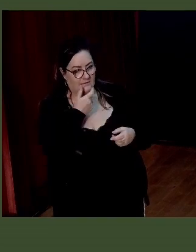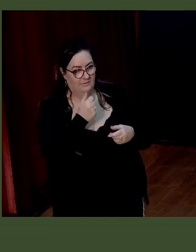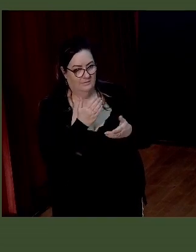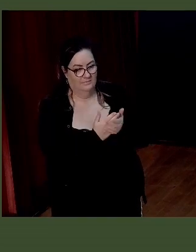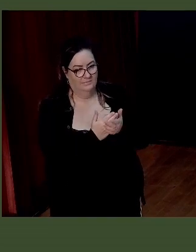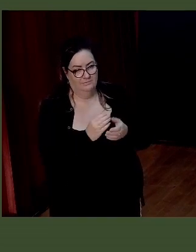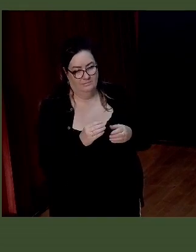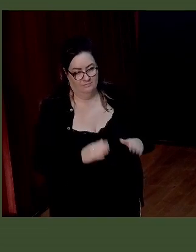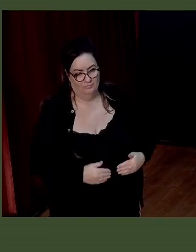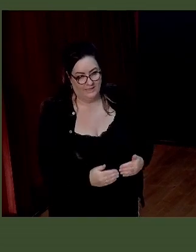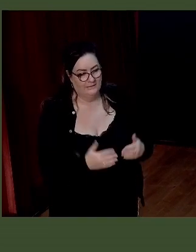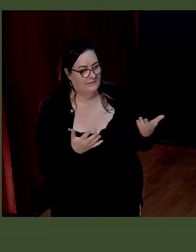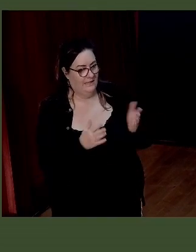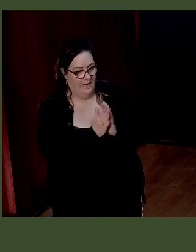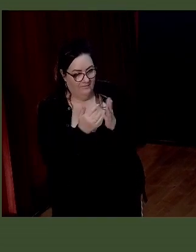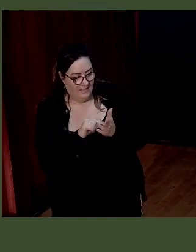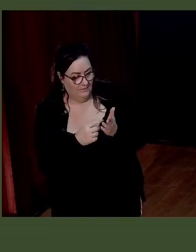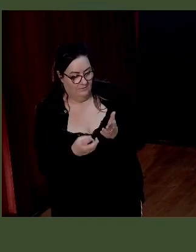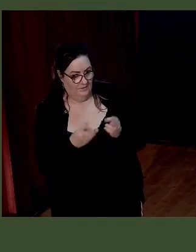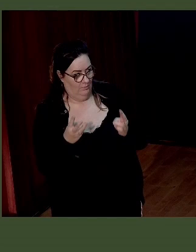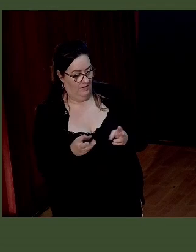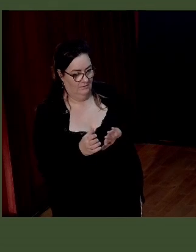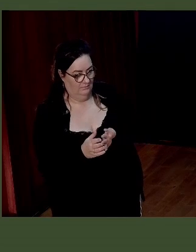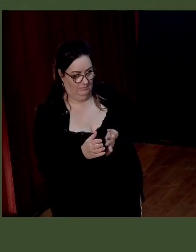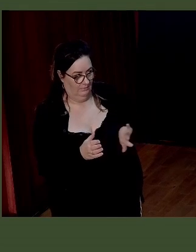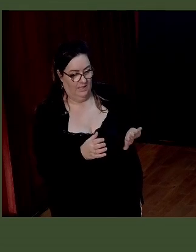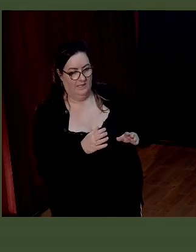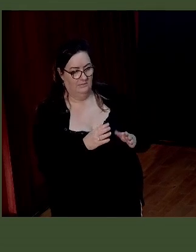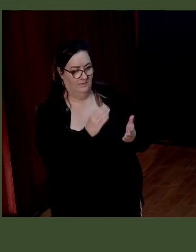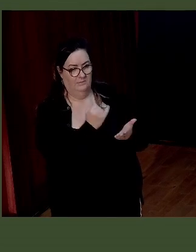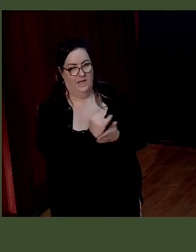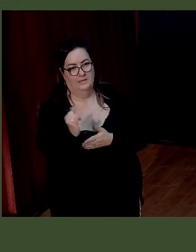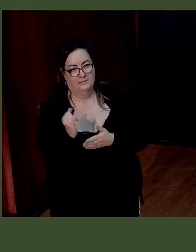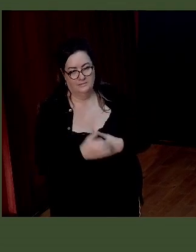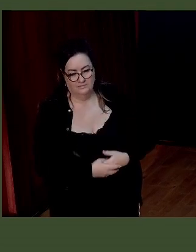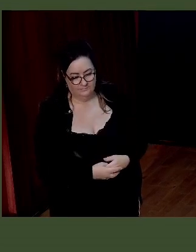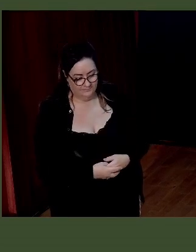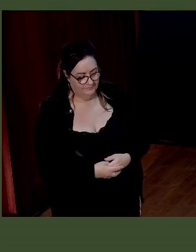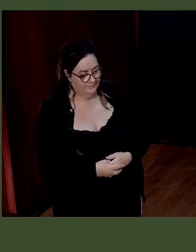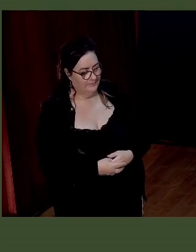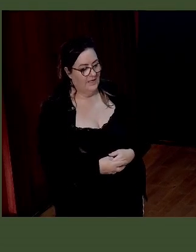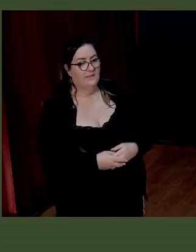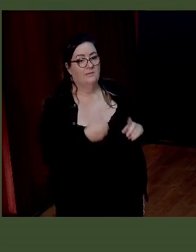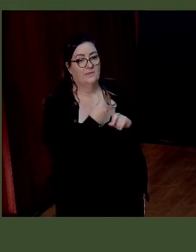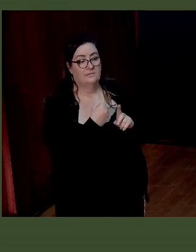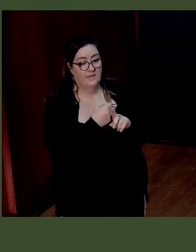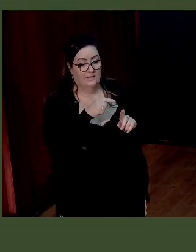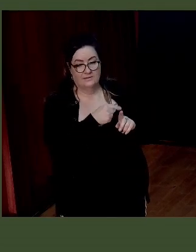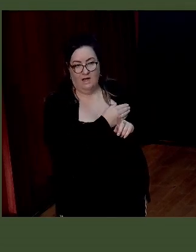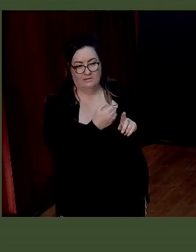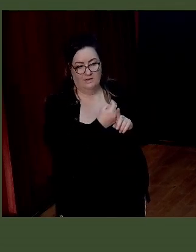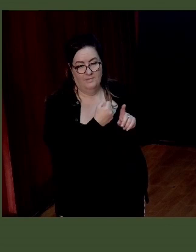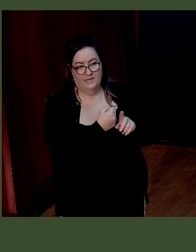birth control literature and sex manuals, so they had to be censored. This led to a campaign to control access to this